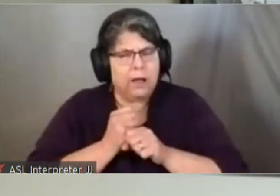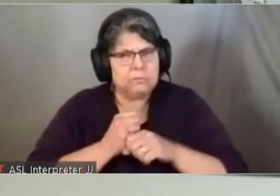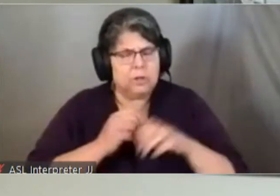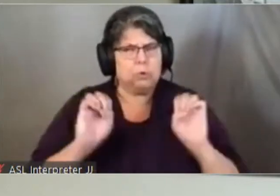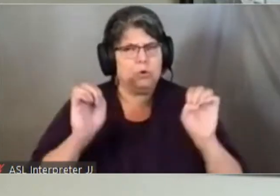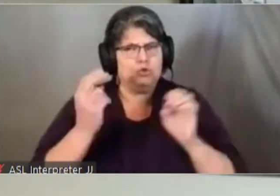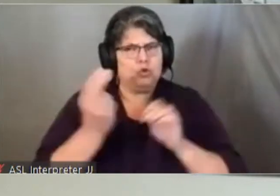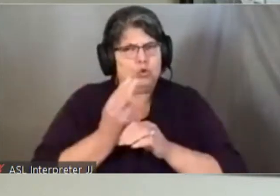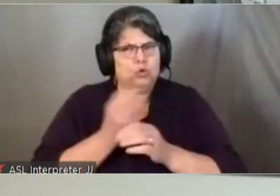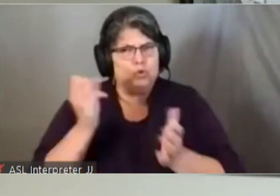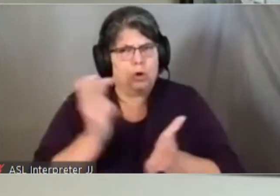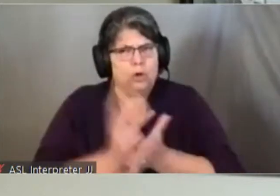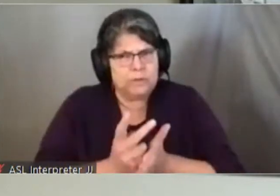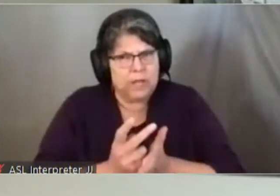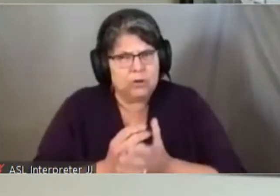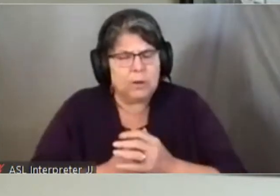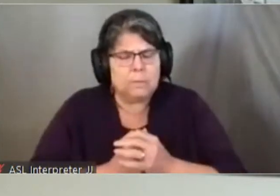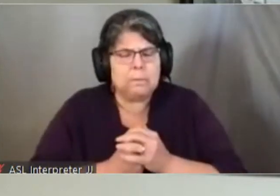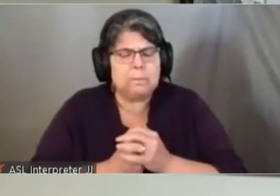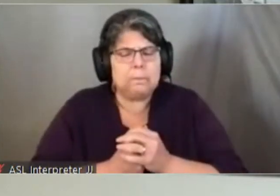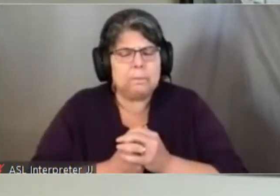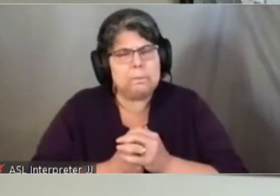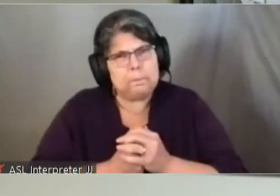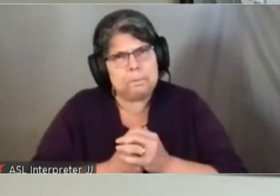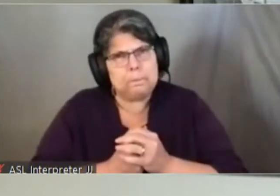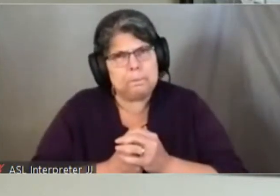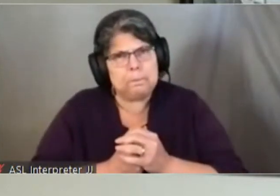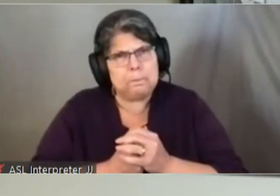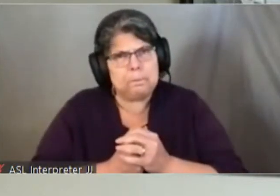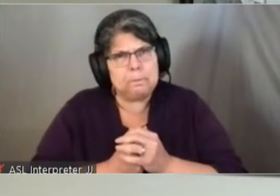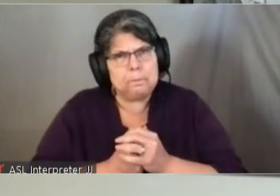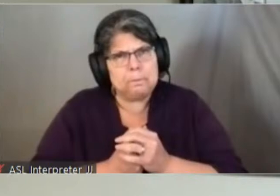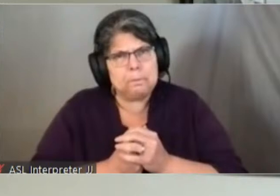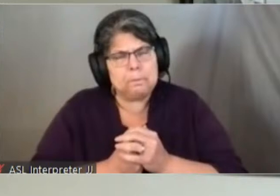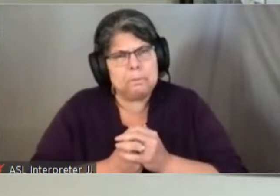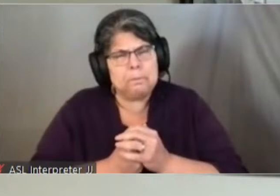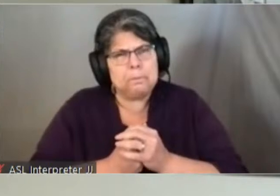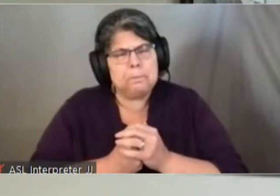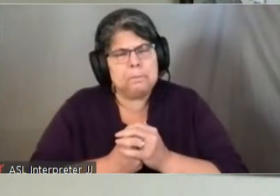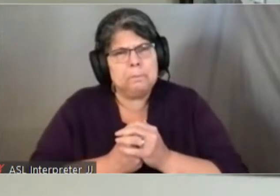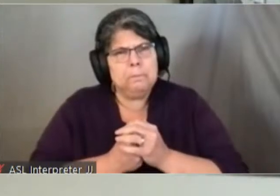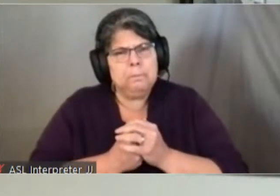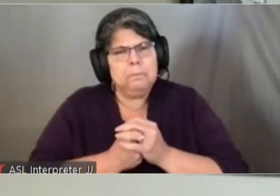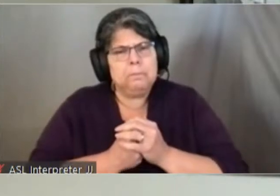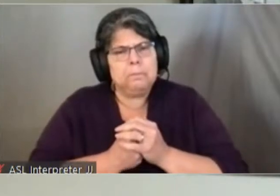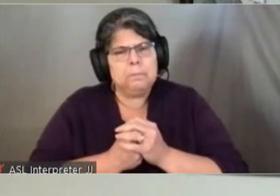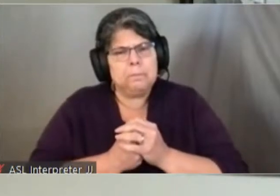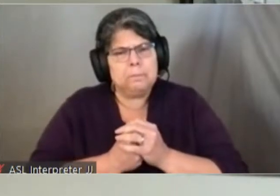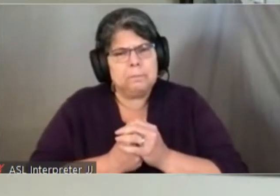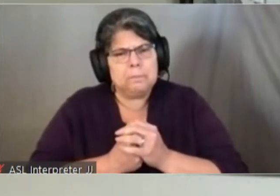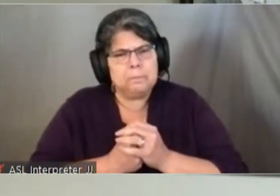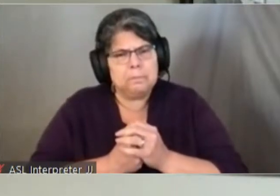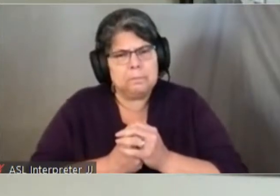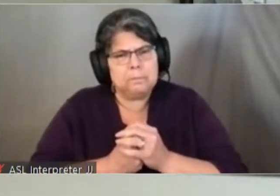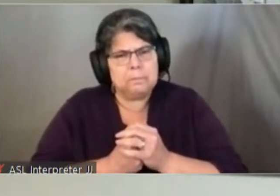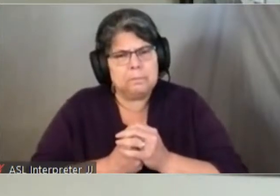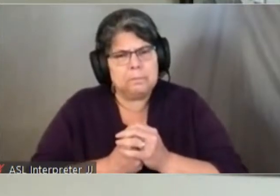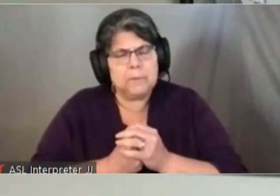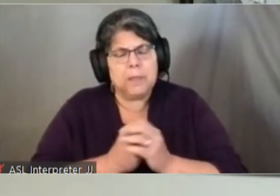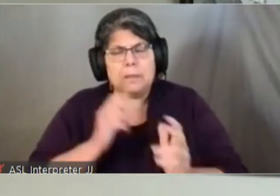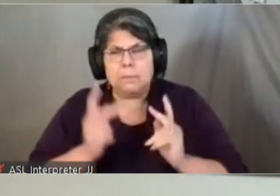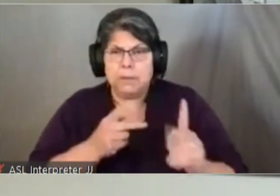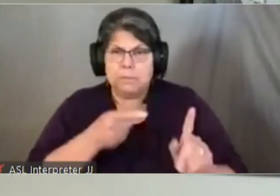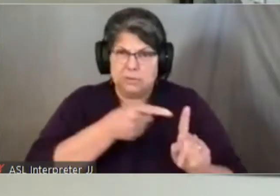use authorization. There's a little bit higher frequency, still very small, of anaphylaxis in those people who got